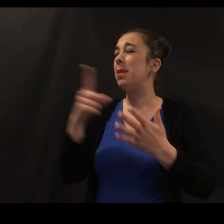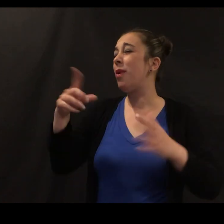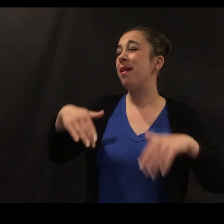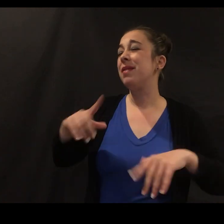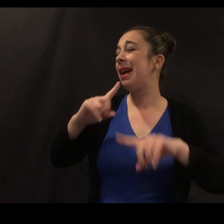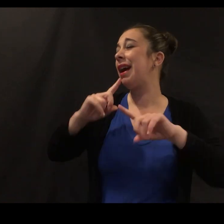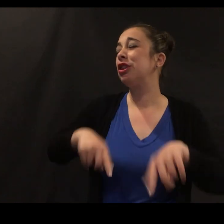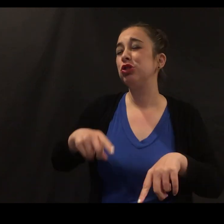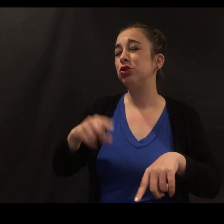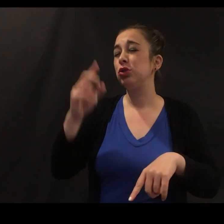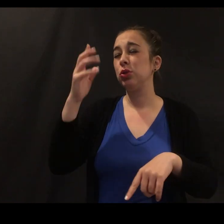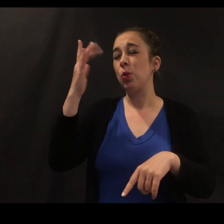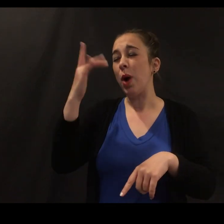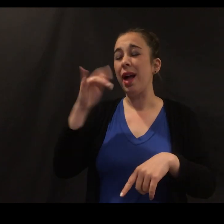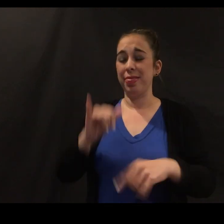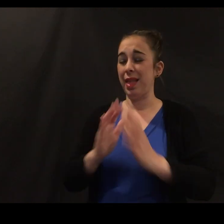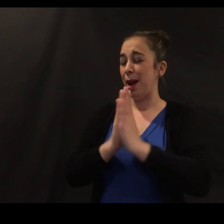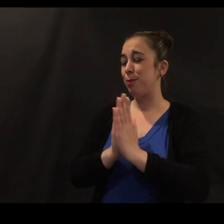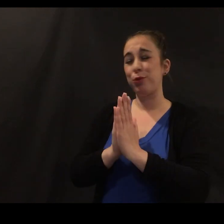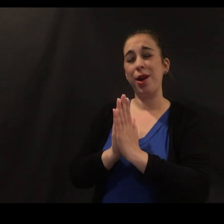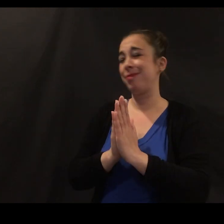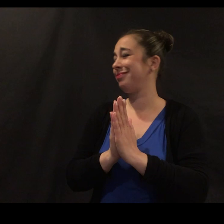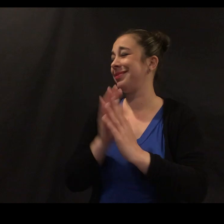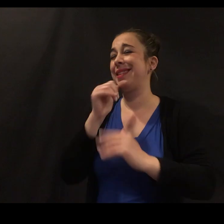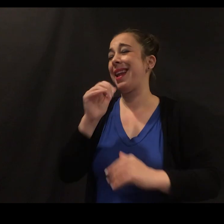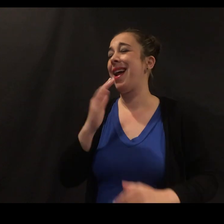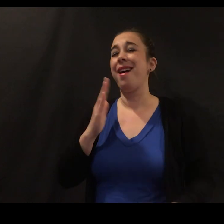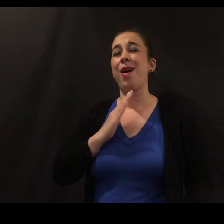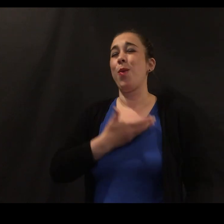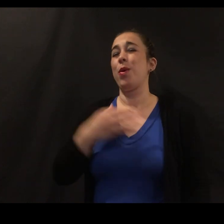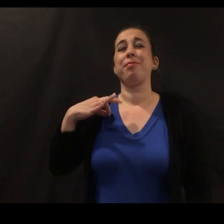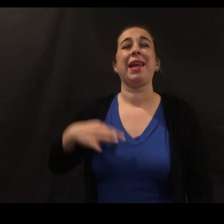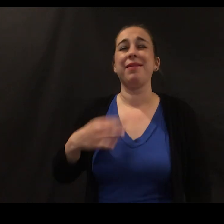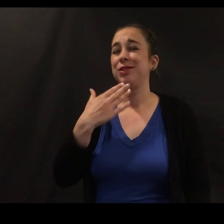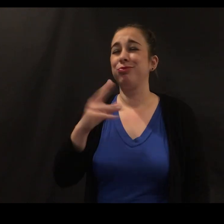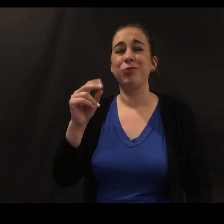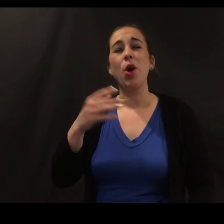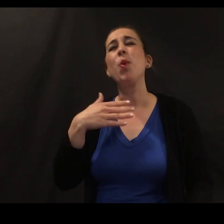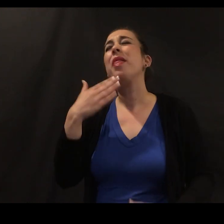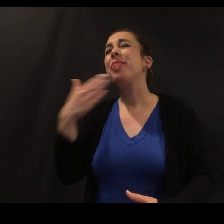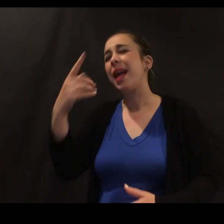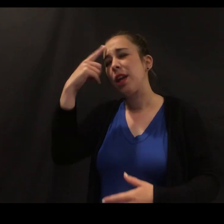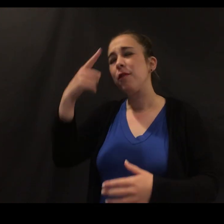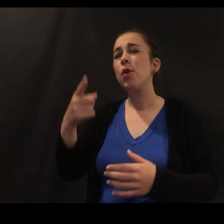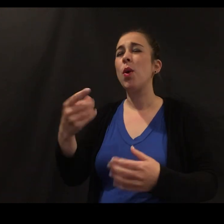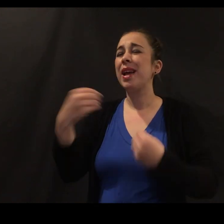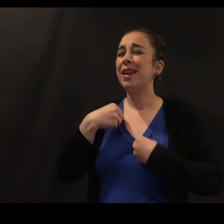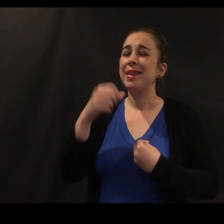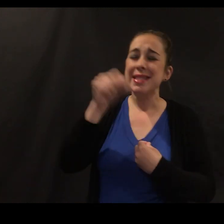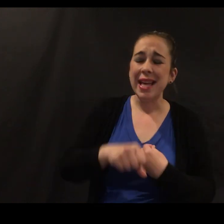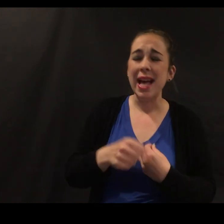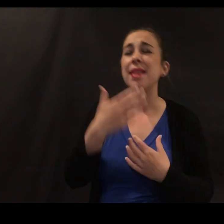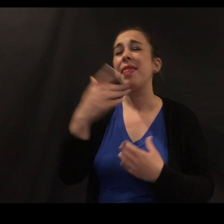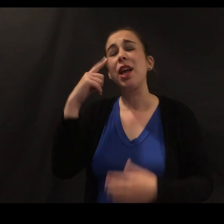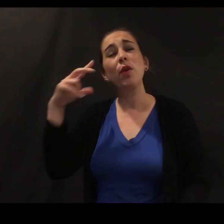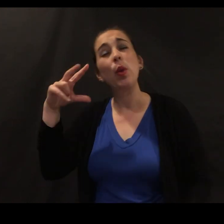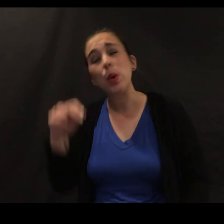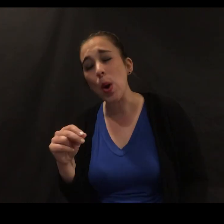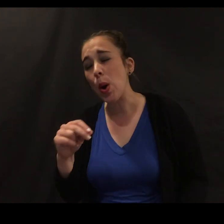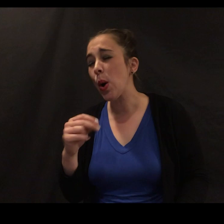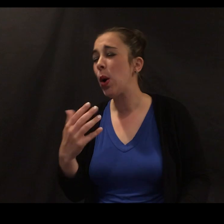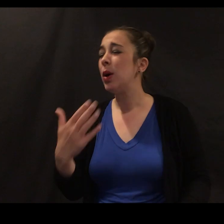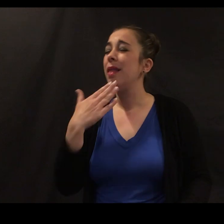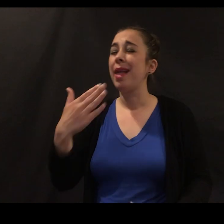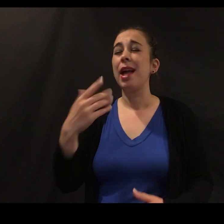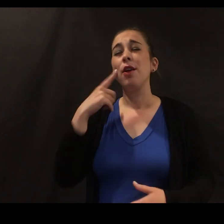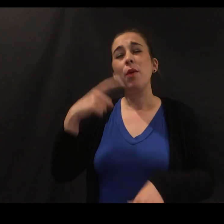because you knew the prayer we prayed was not for our good. Lord, we thank you for the yeses. We thank you for the no's that you've given us. We thank you for the wait